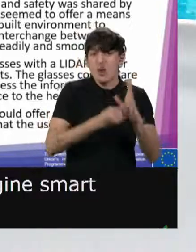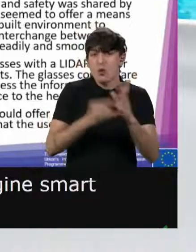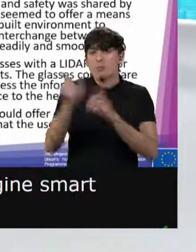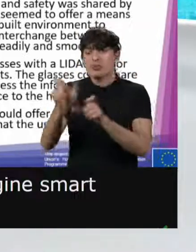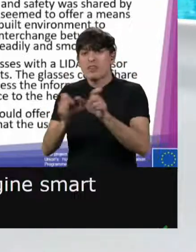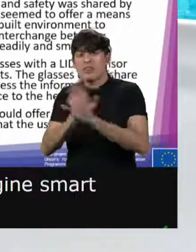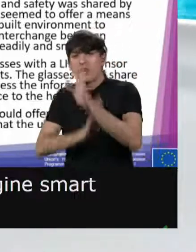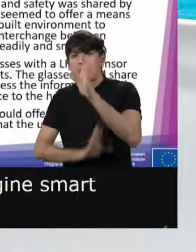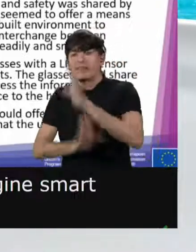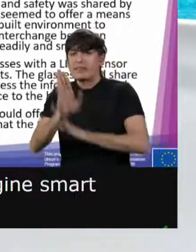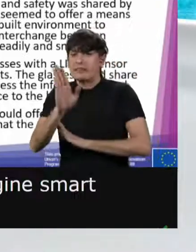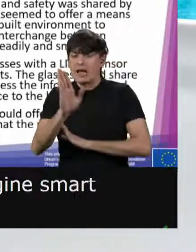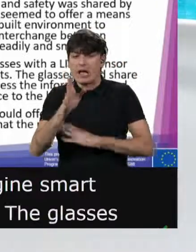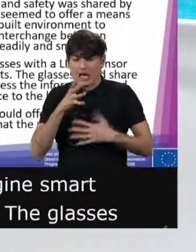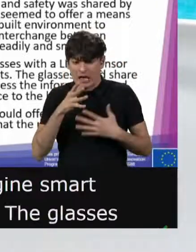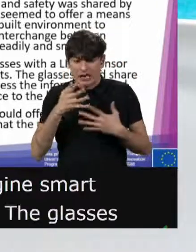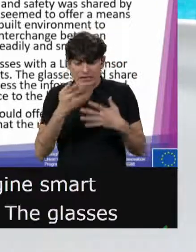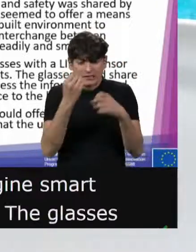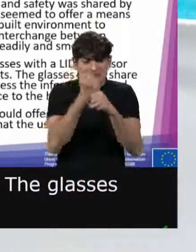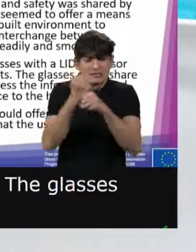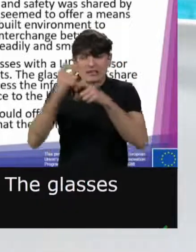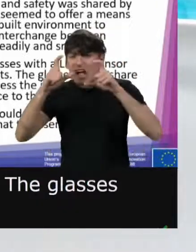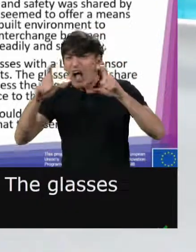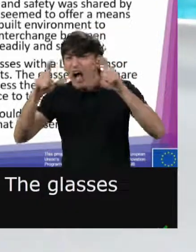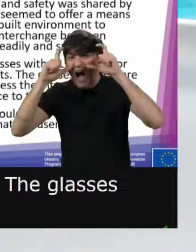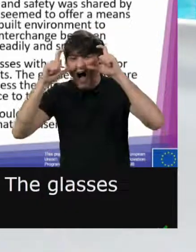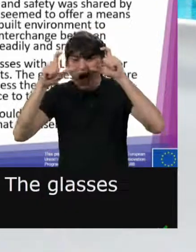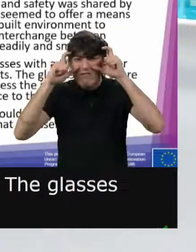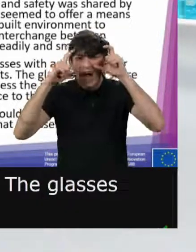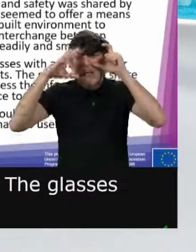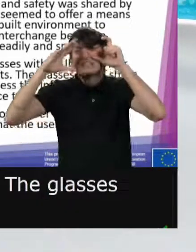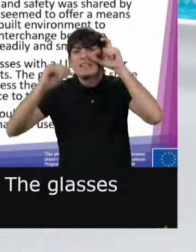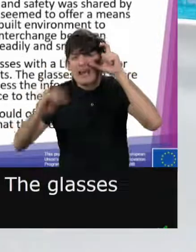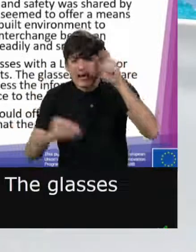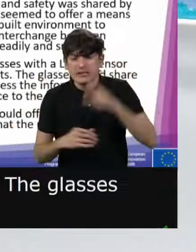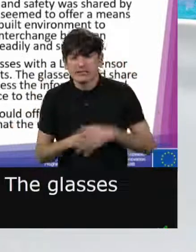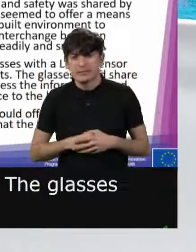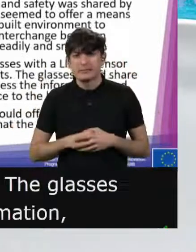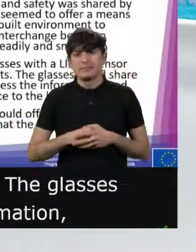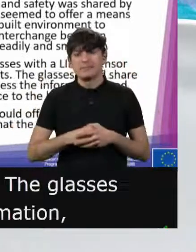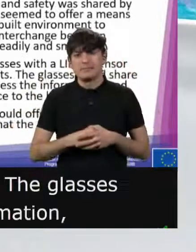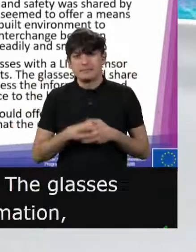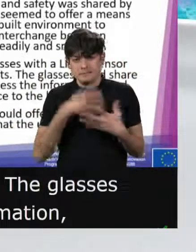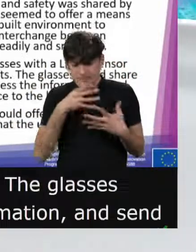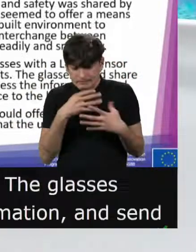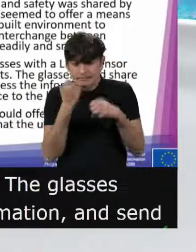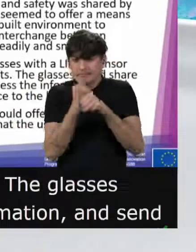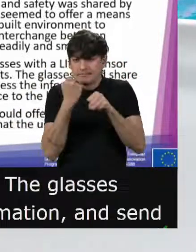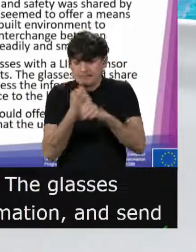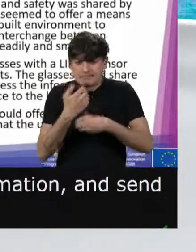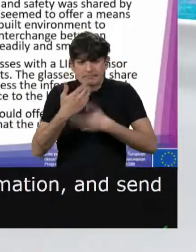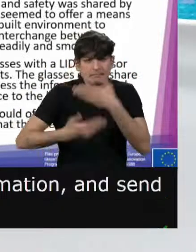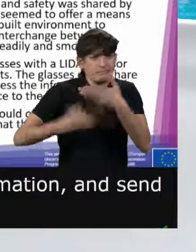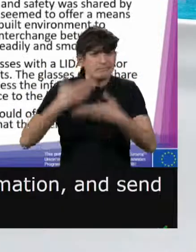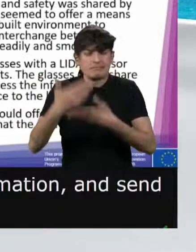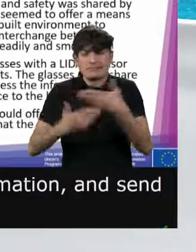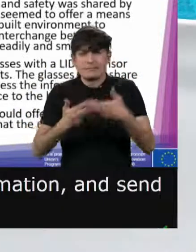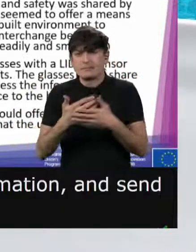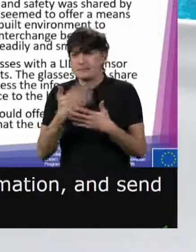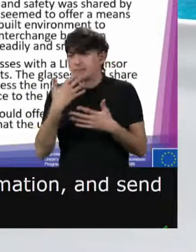glasses could share what was detected, process the information, and send the alerts and advice to the headphones.